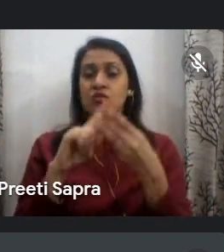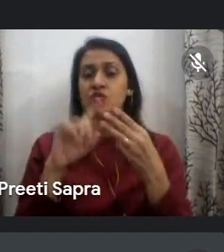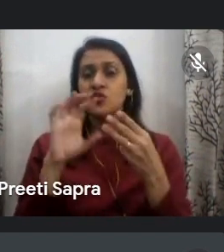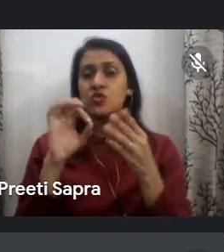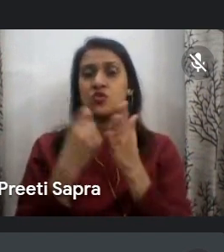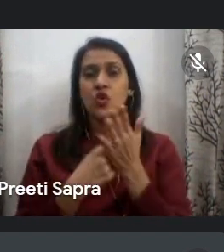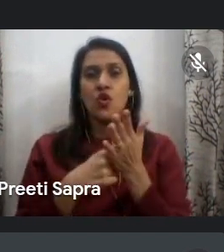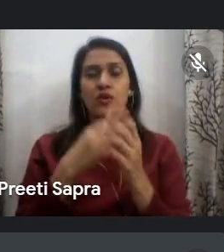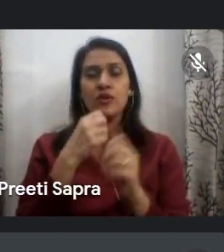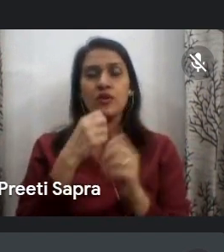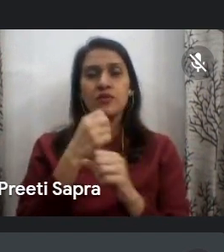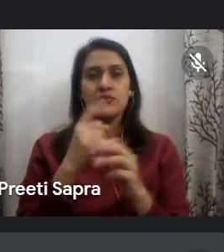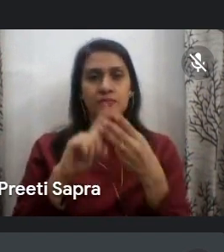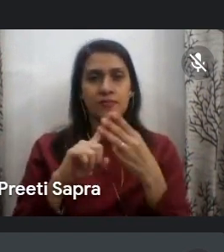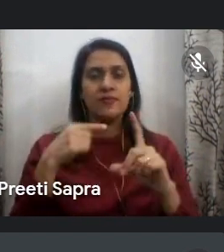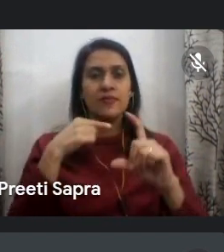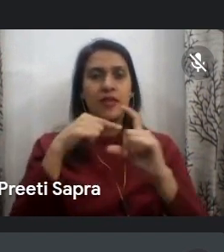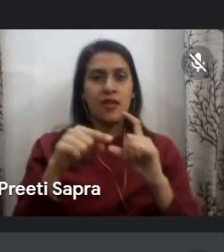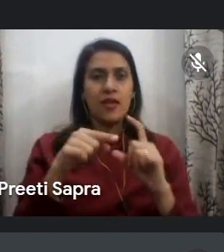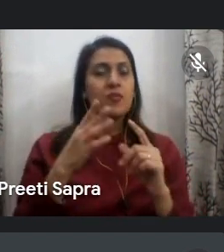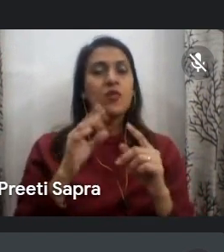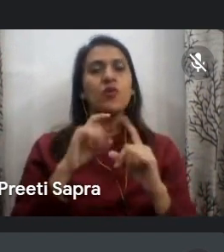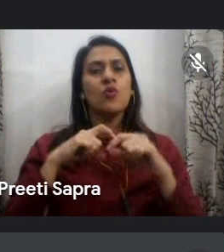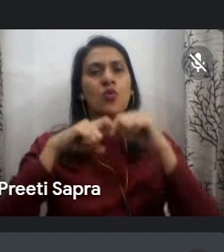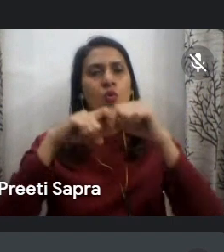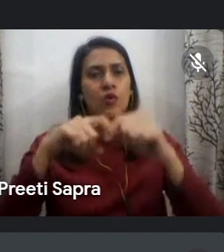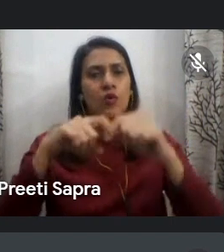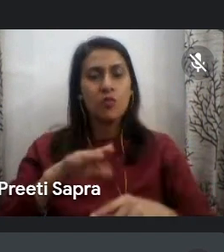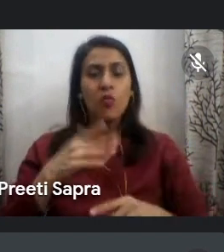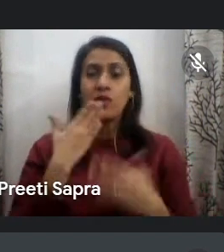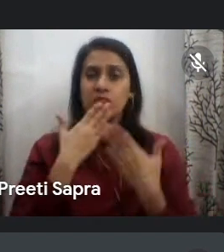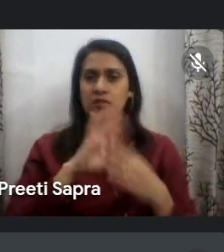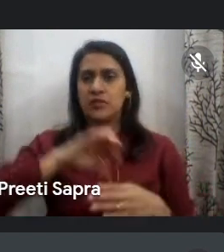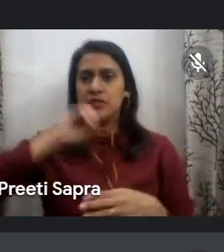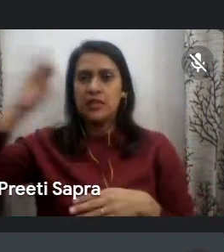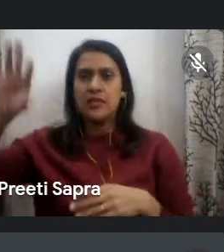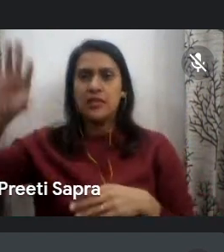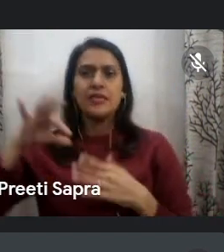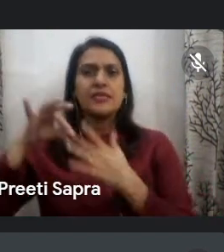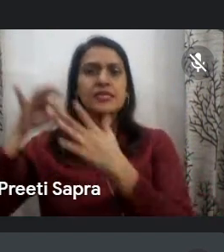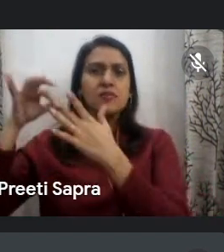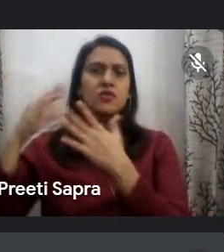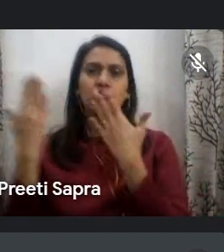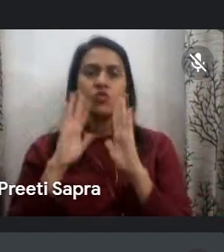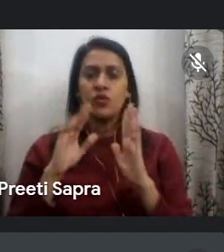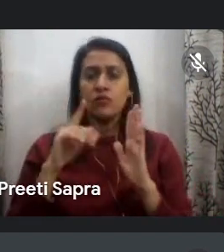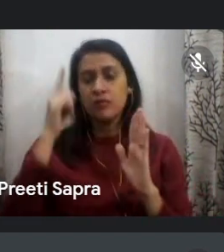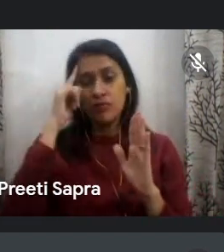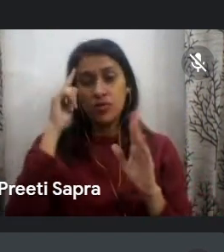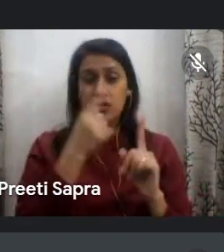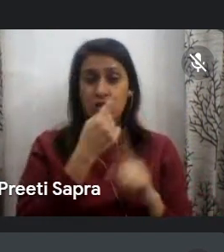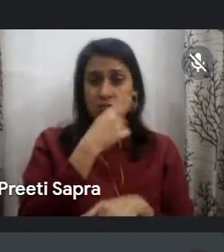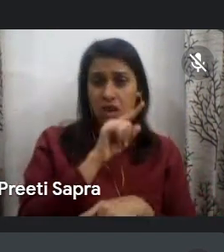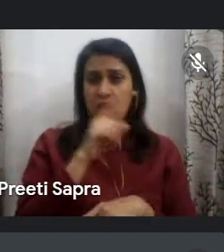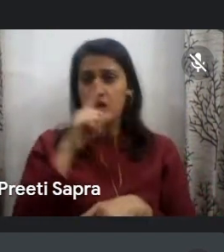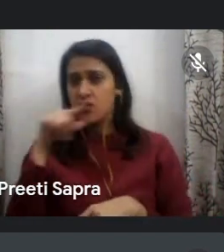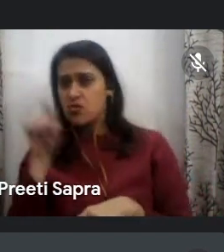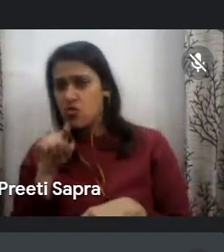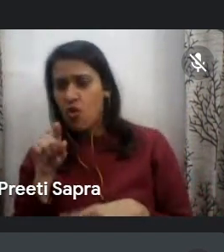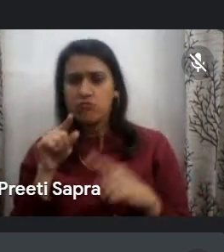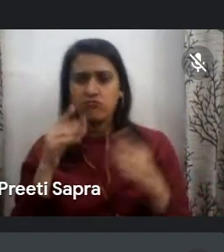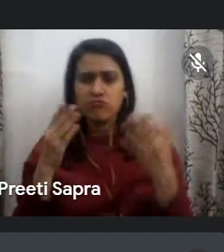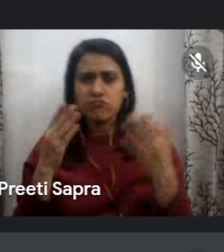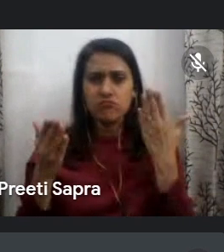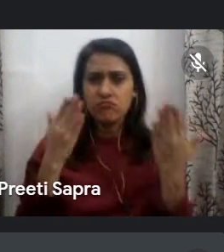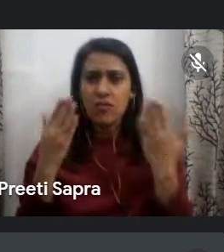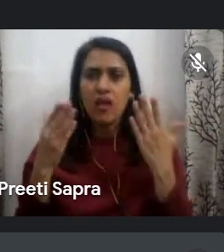of the reasons that parents don't send their children to special school, there are pros and cons of the child being in a special school versus being